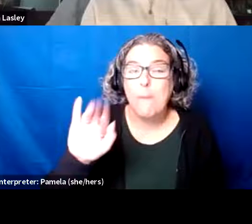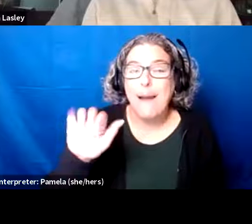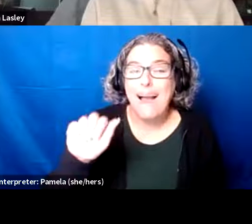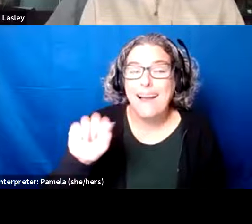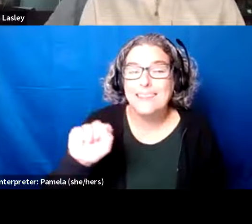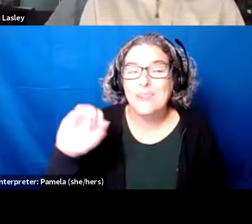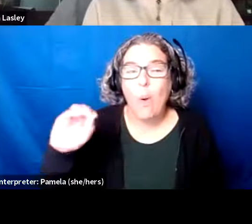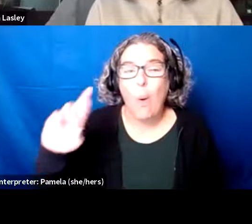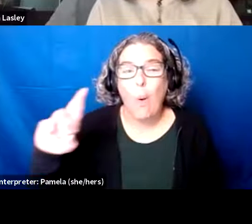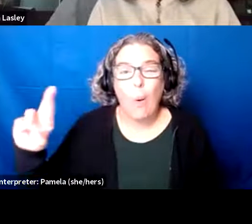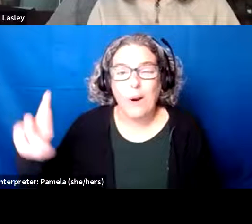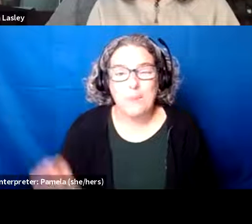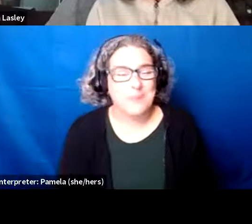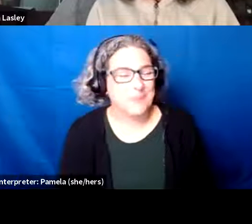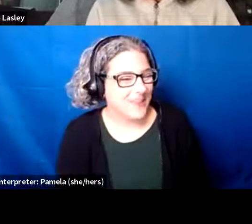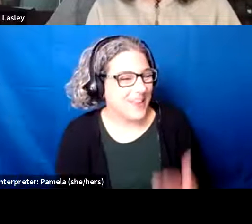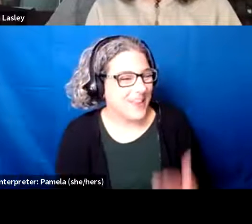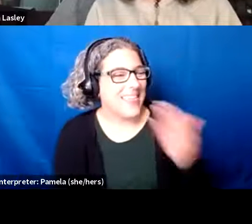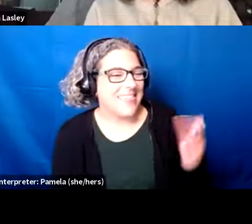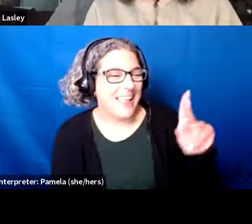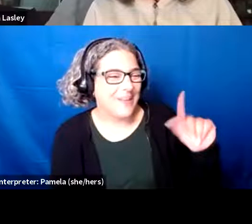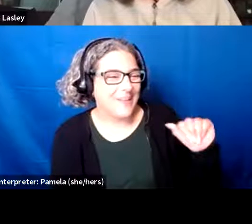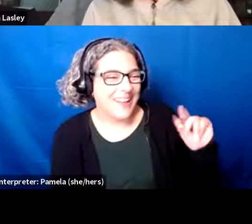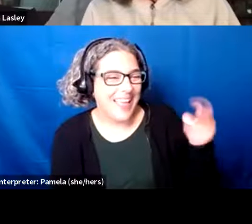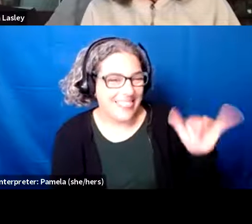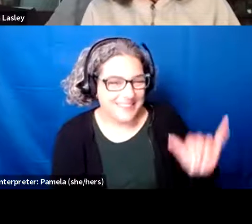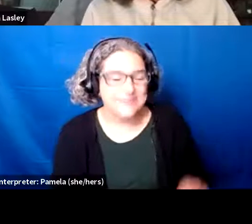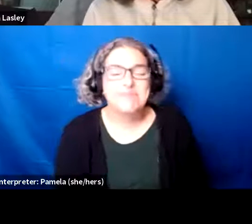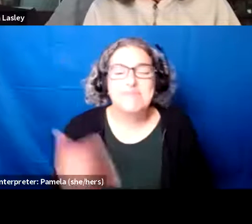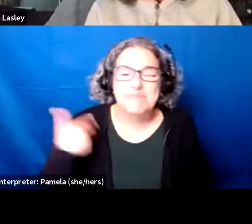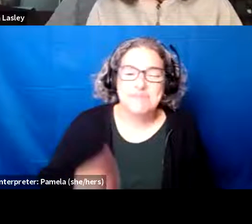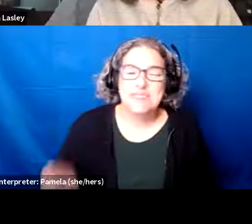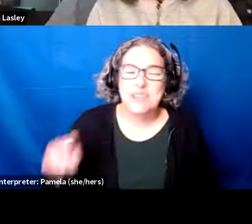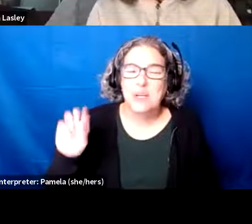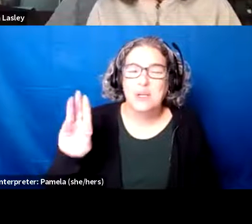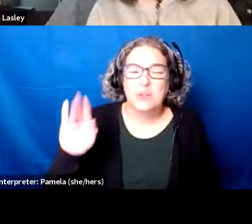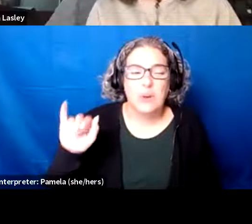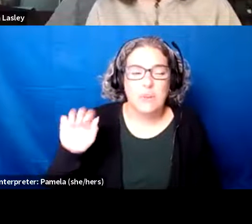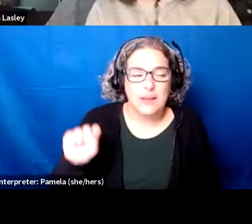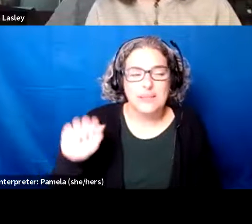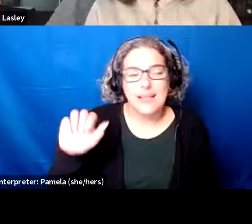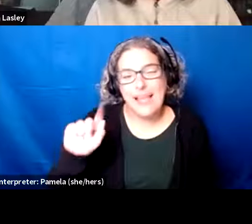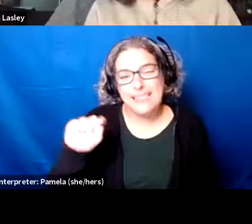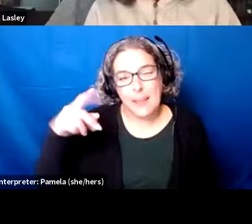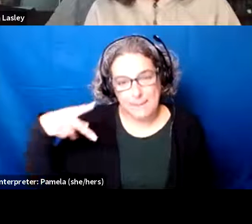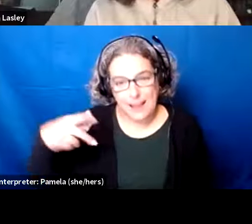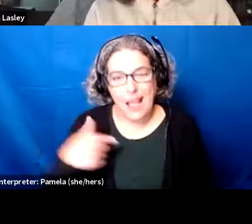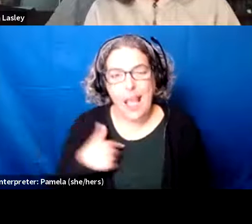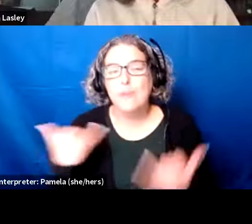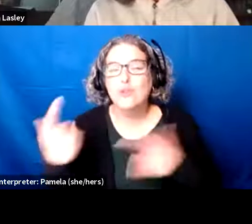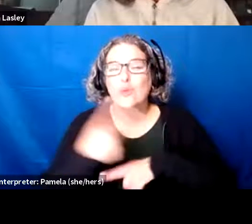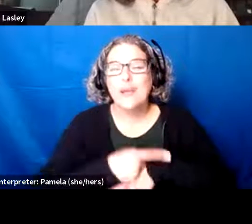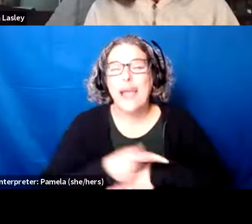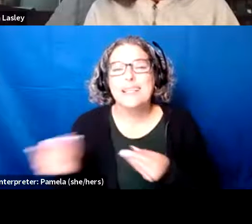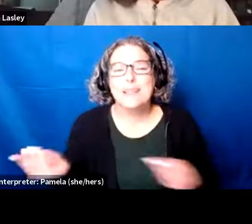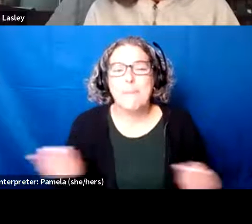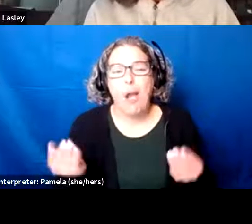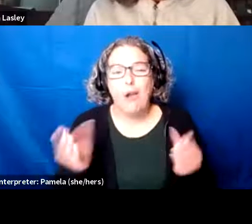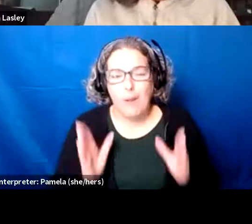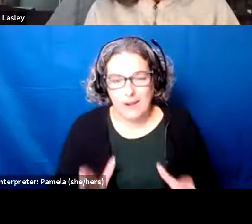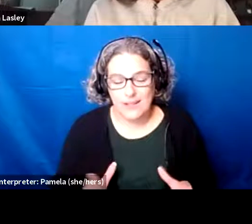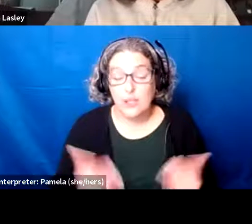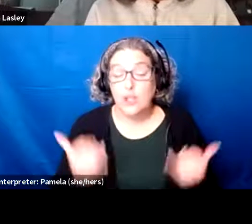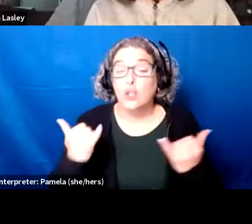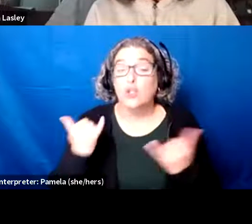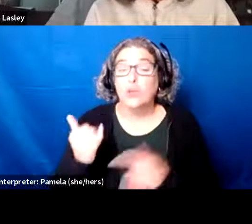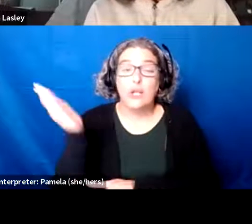Thank you, Kathy. So hello, everybody. I'm Tobias Orr from ATP, and I'm today's moderator. Today's webinar